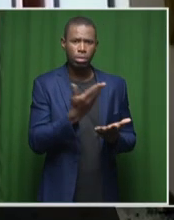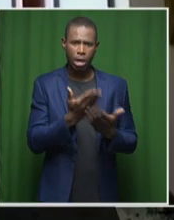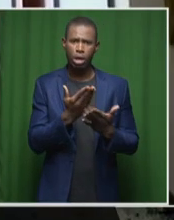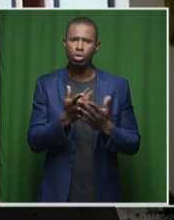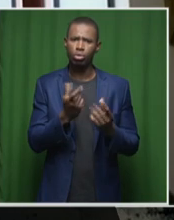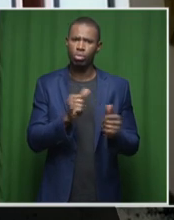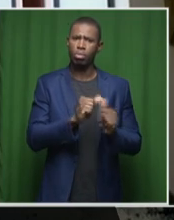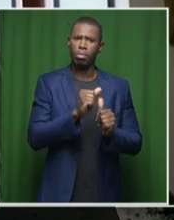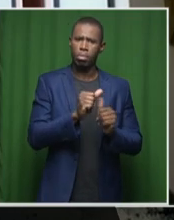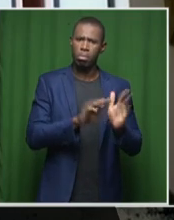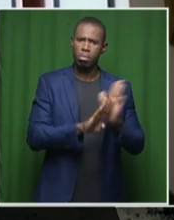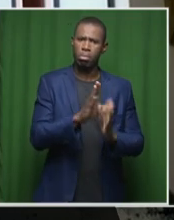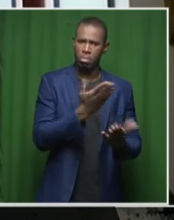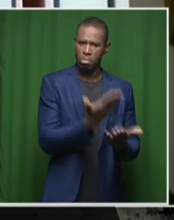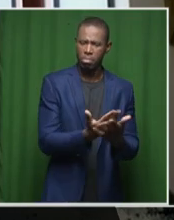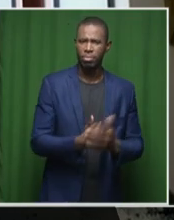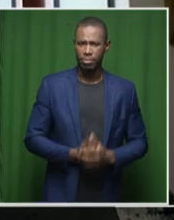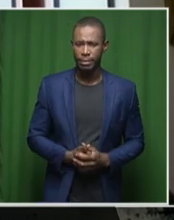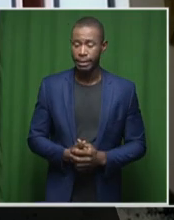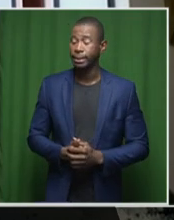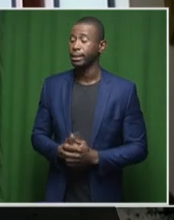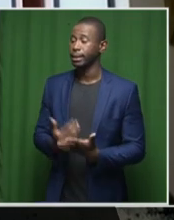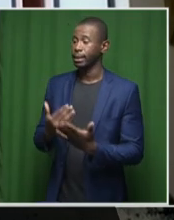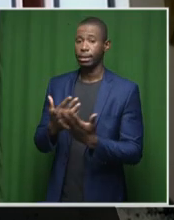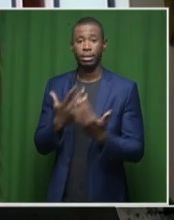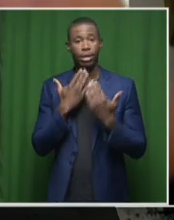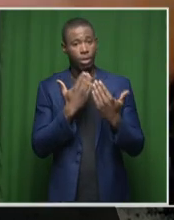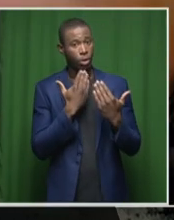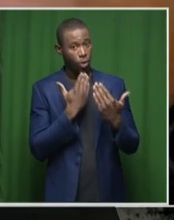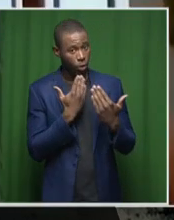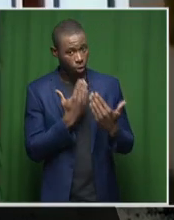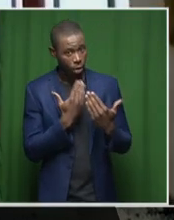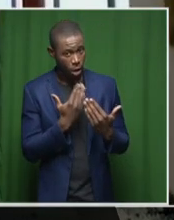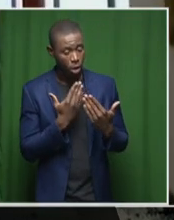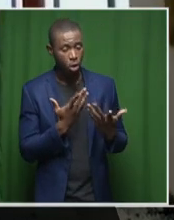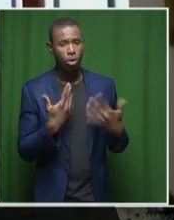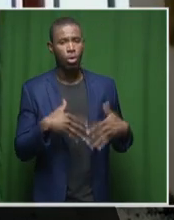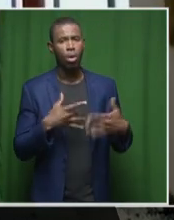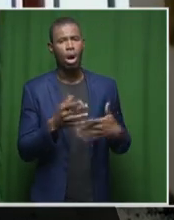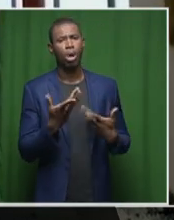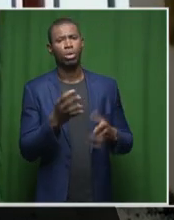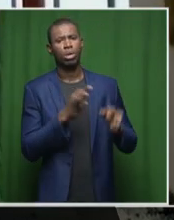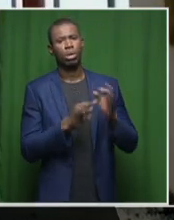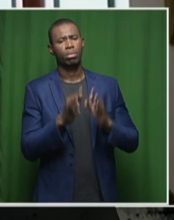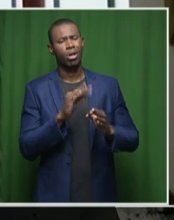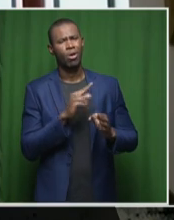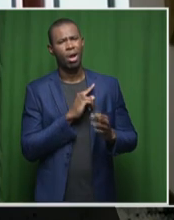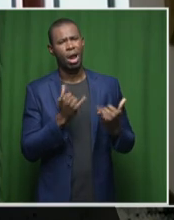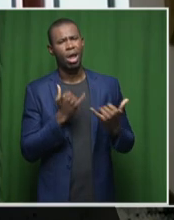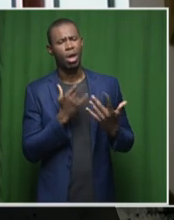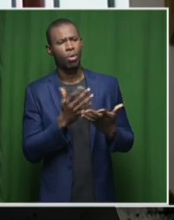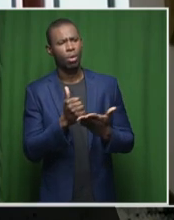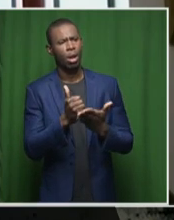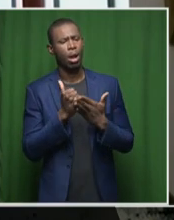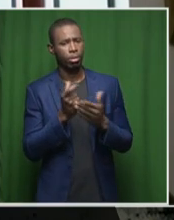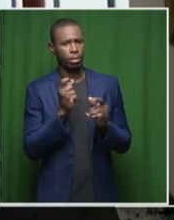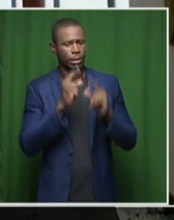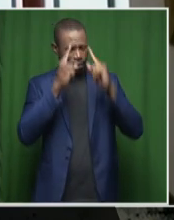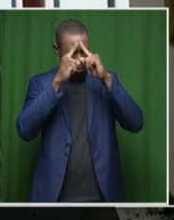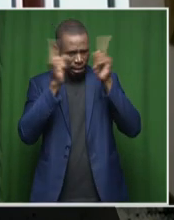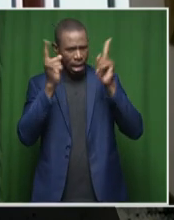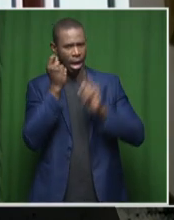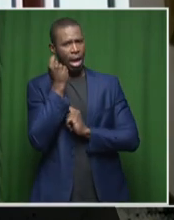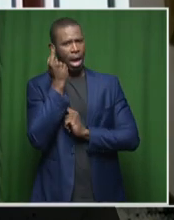All right, Evert, great chatting to you, man. Thank you so much for your time. And what I love about this book is the fact that it exposes us to a different facet of the South African